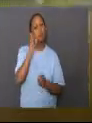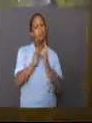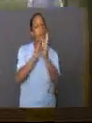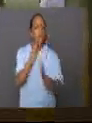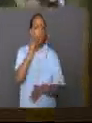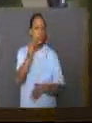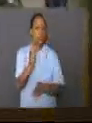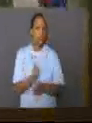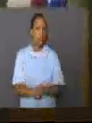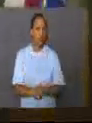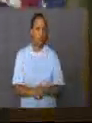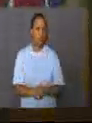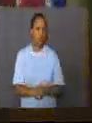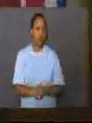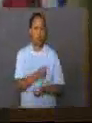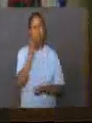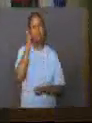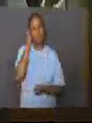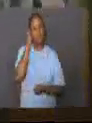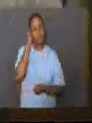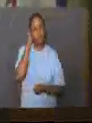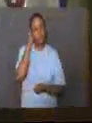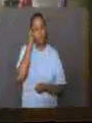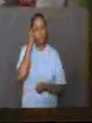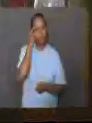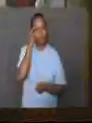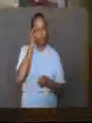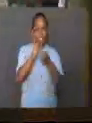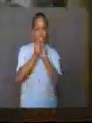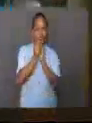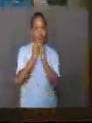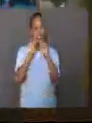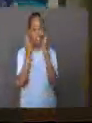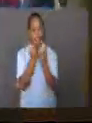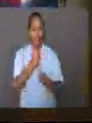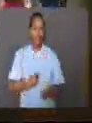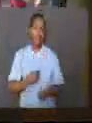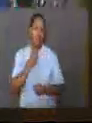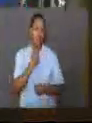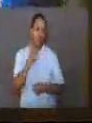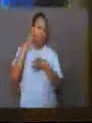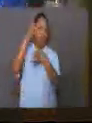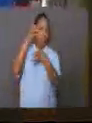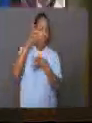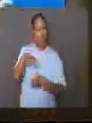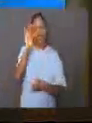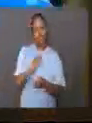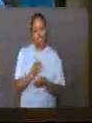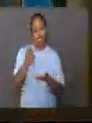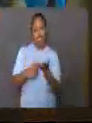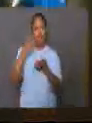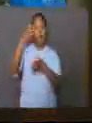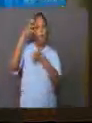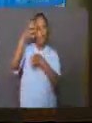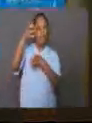example. Suppose you are on a sports team that wins a medal. The